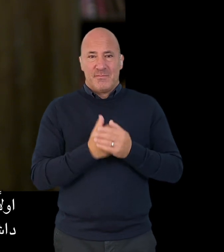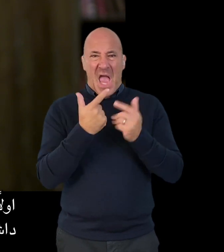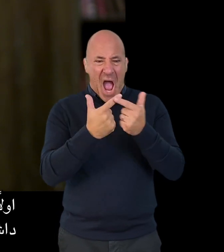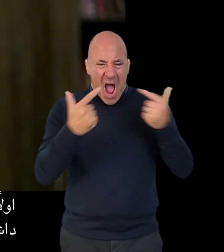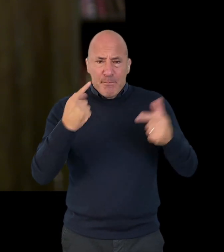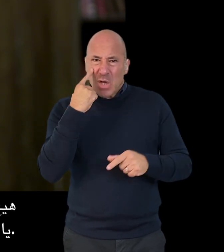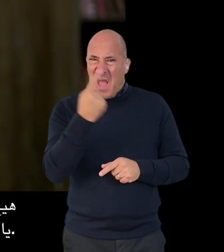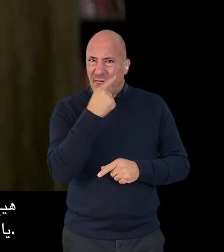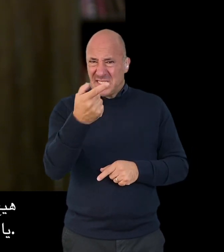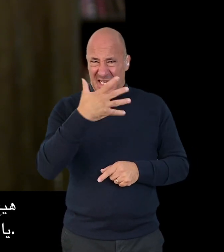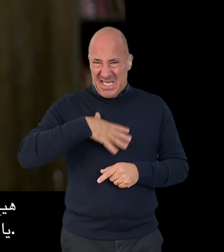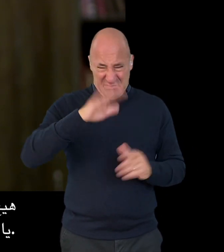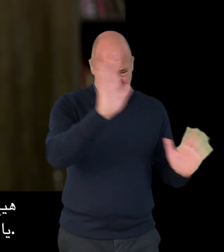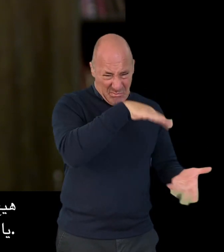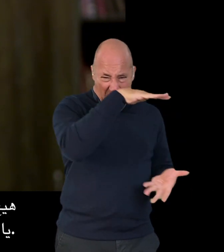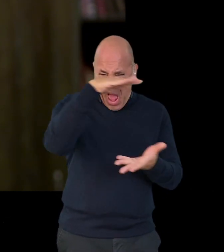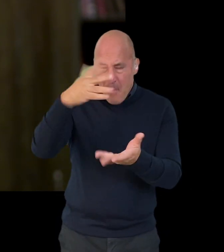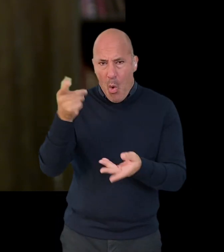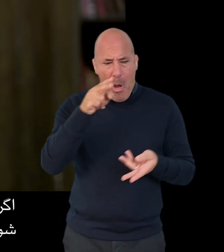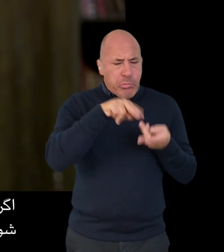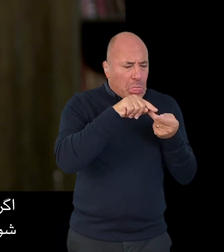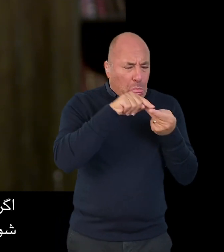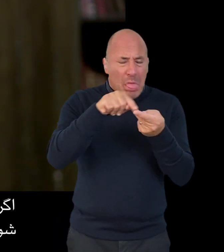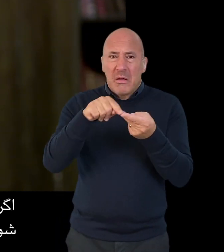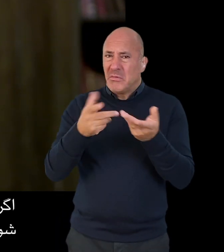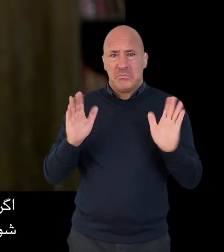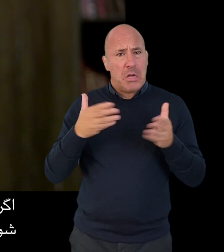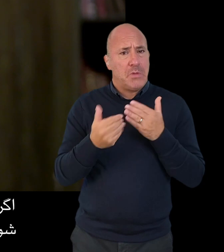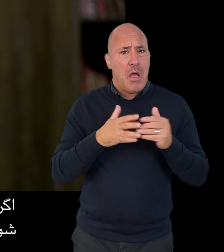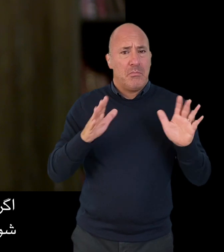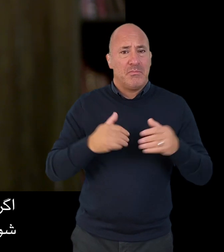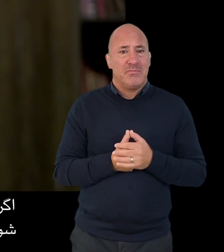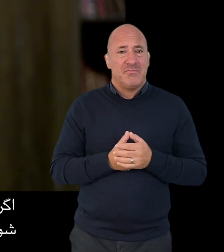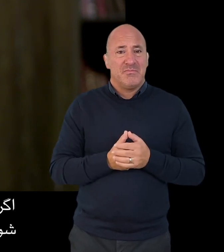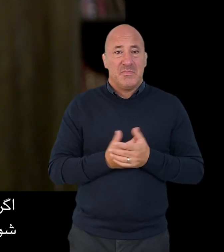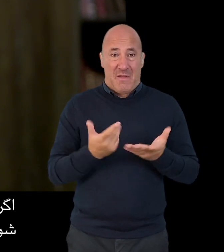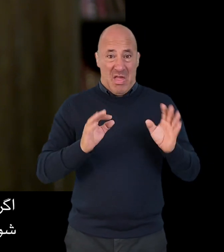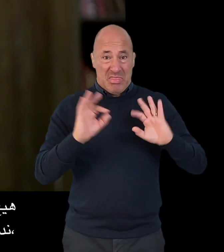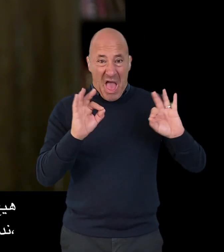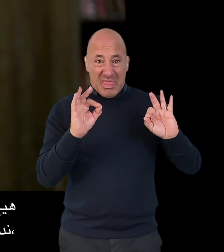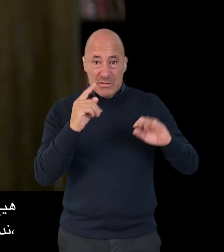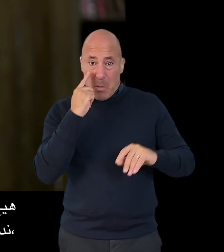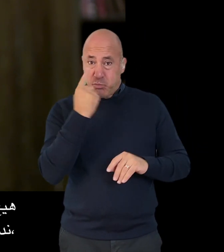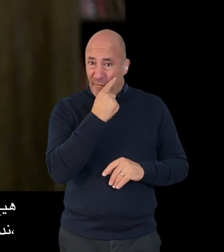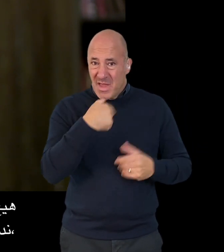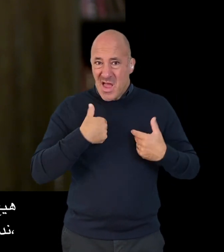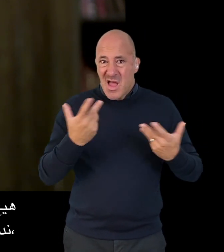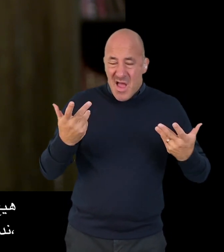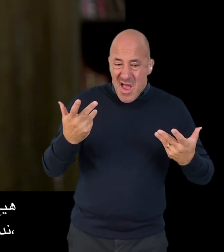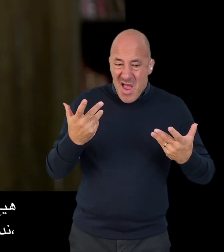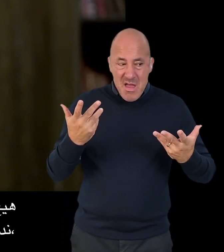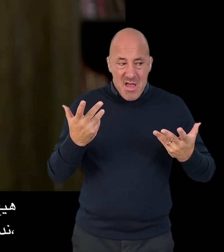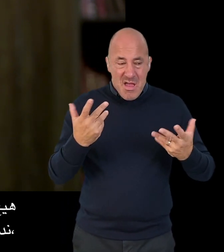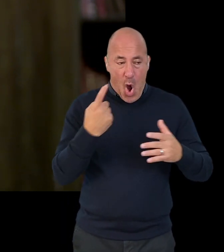or maximum amount of evidence that you have to have. If there is nothing that you've got that proves any aspect of your case other than your